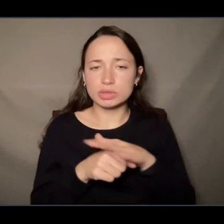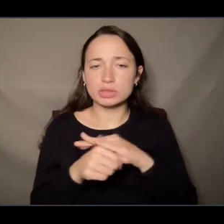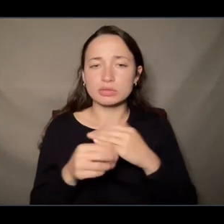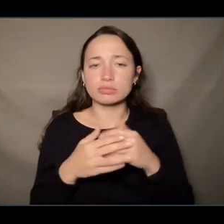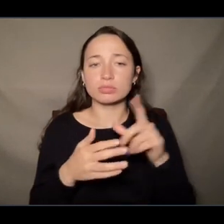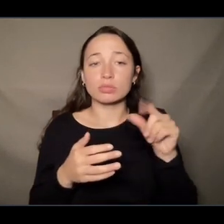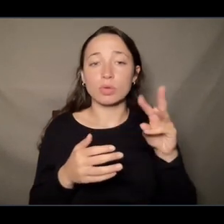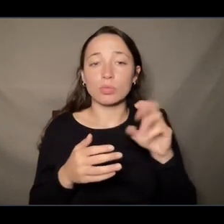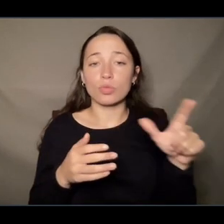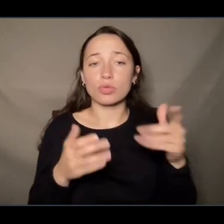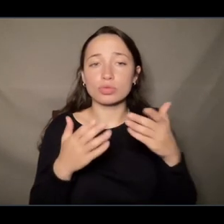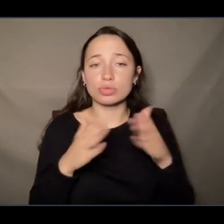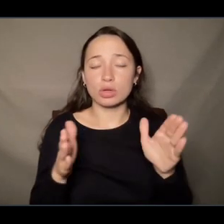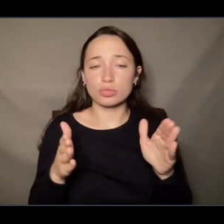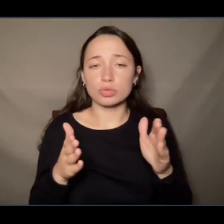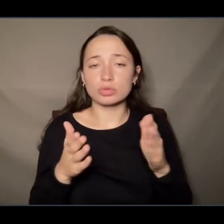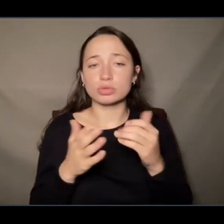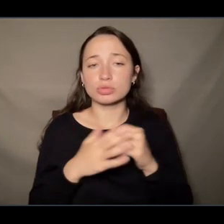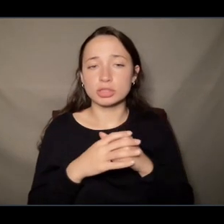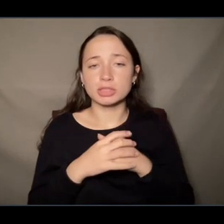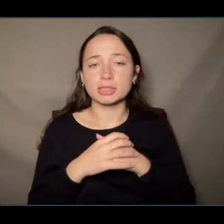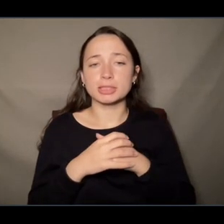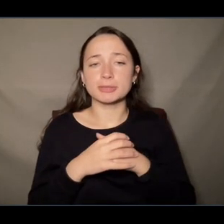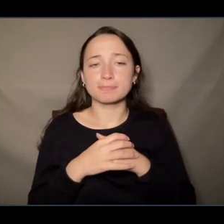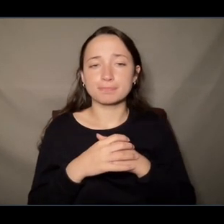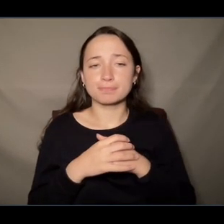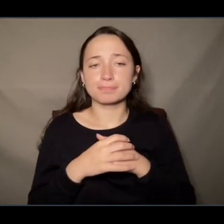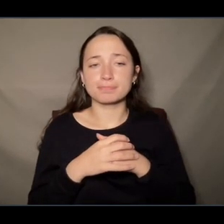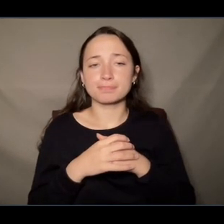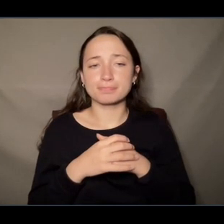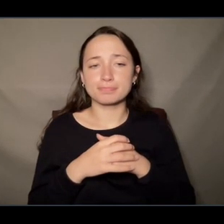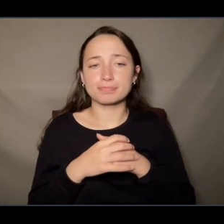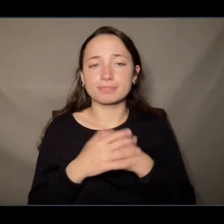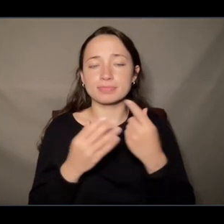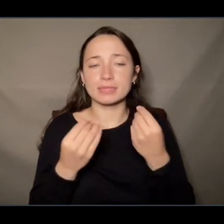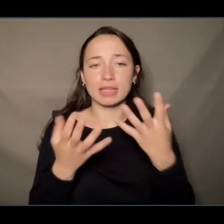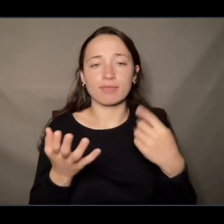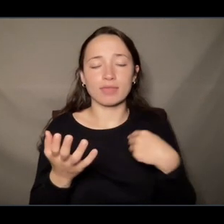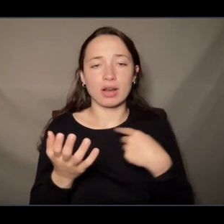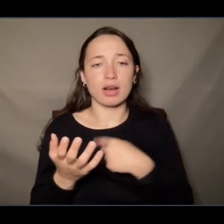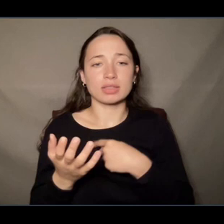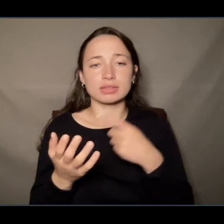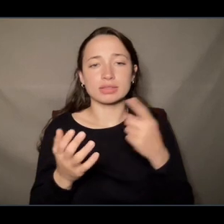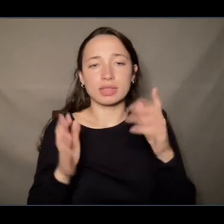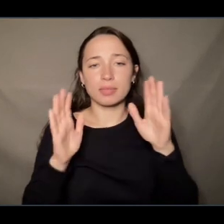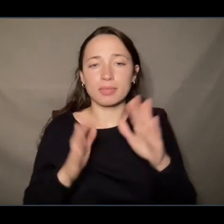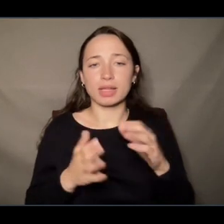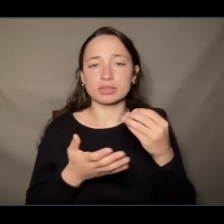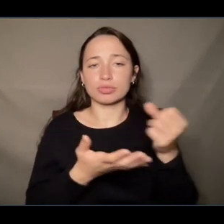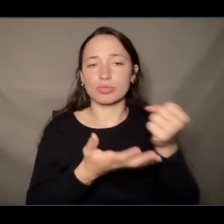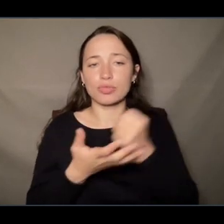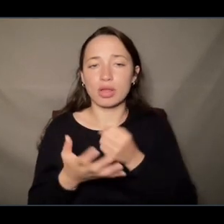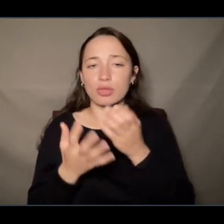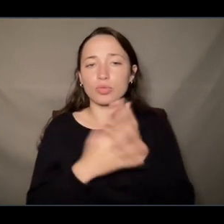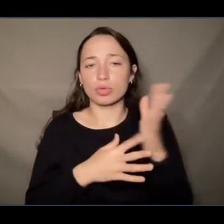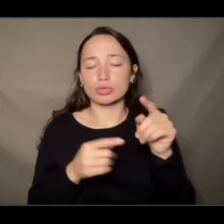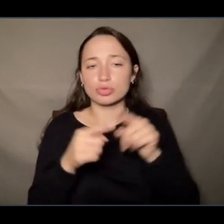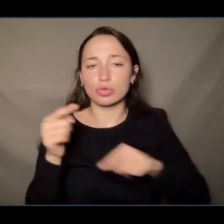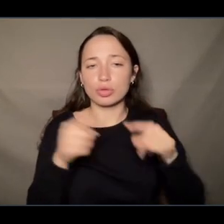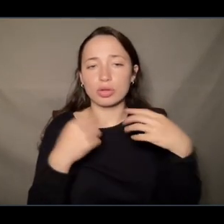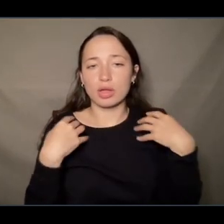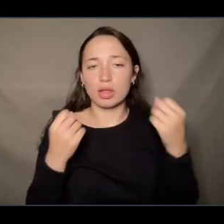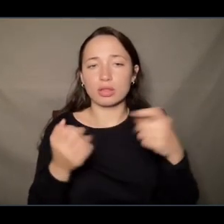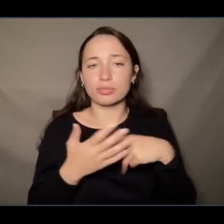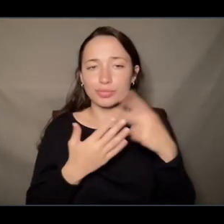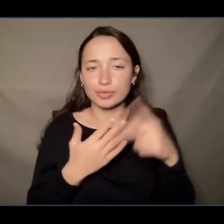organizations locally. Lowell General just gave us an amazing grant through their Circle